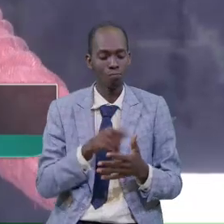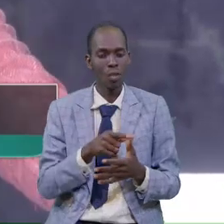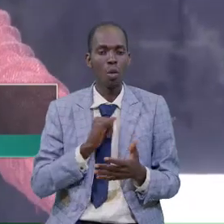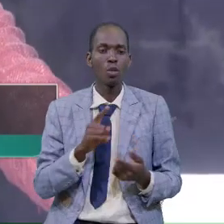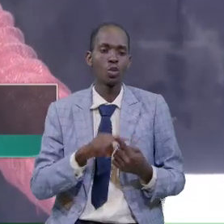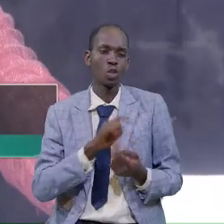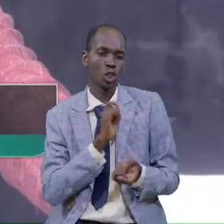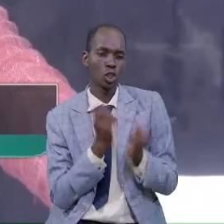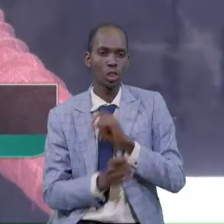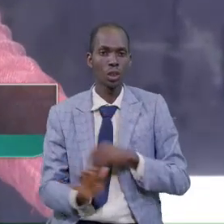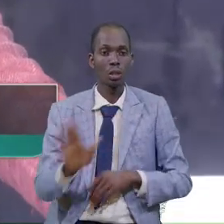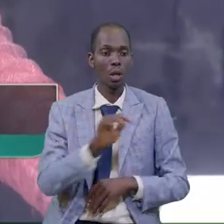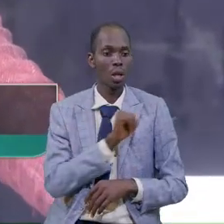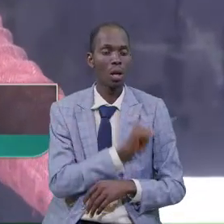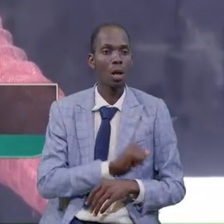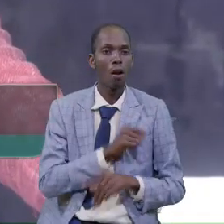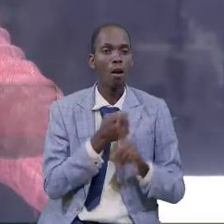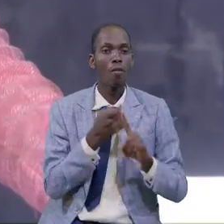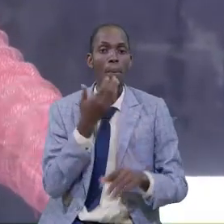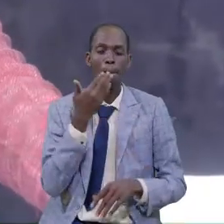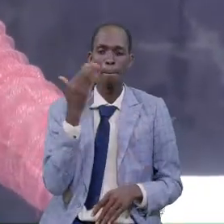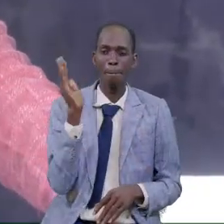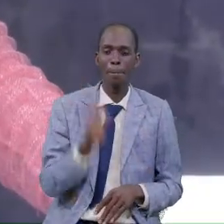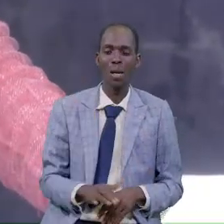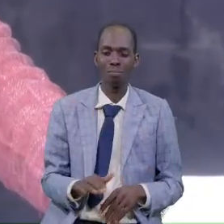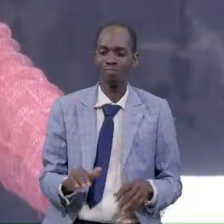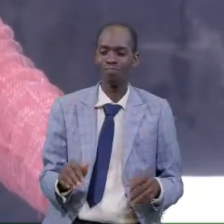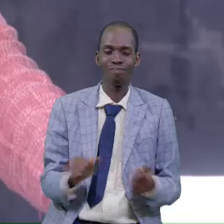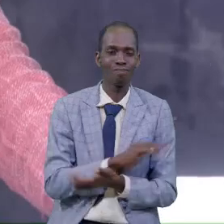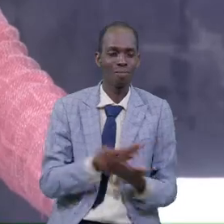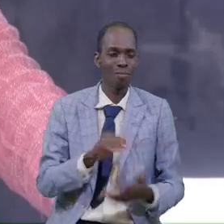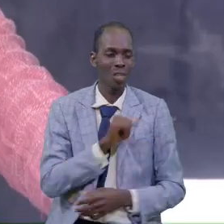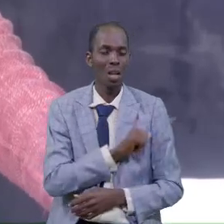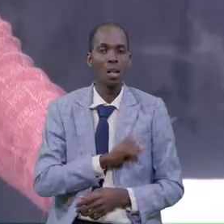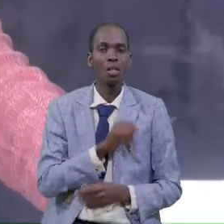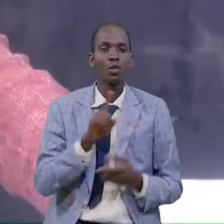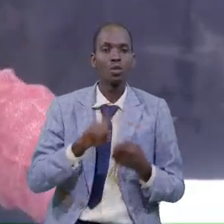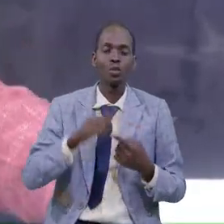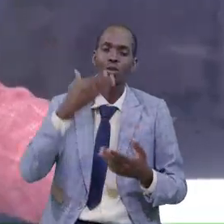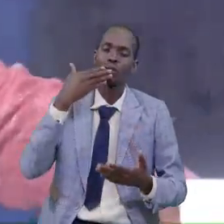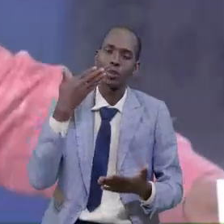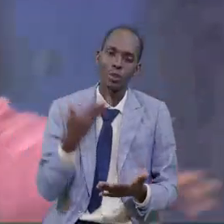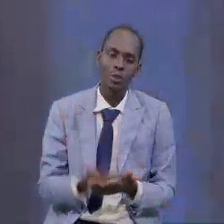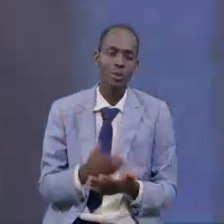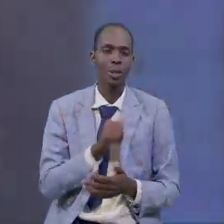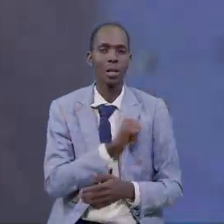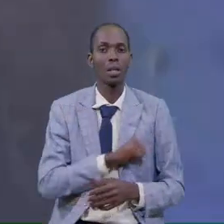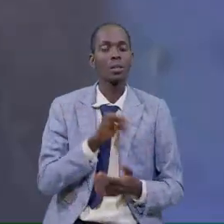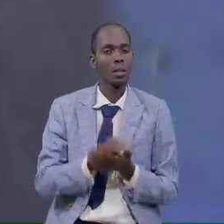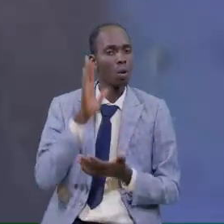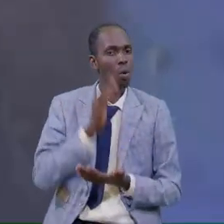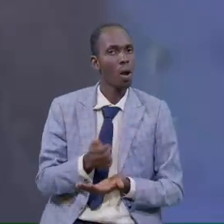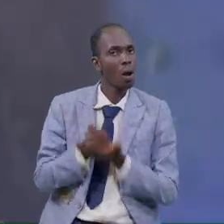bad, rotting attitude to a good attitude. That will help them. I want to change